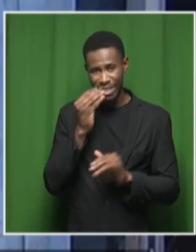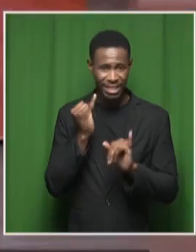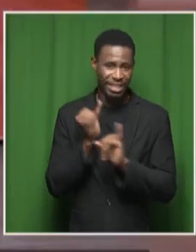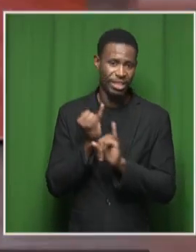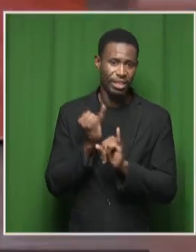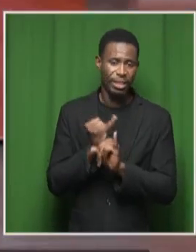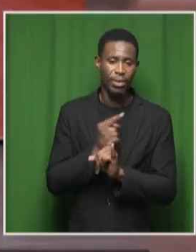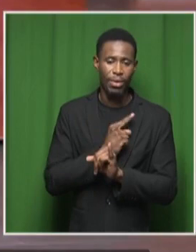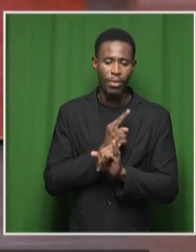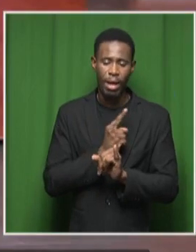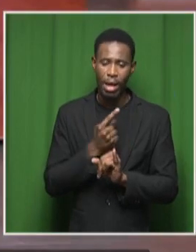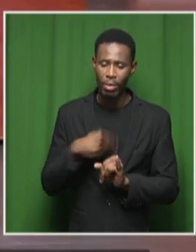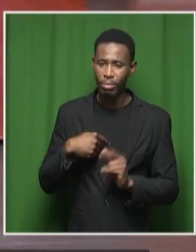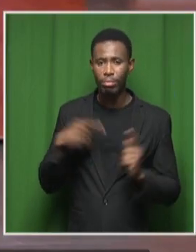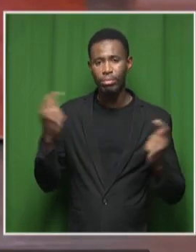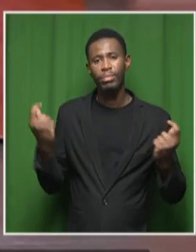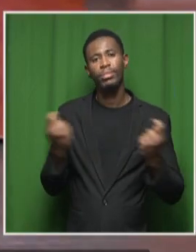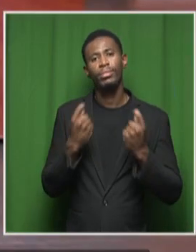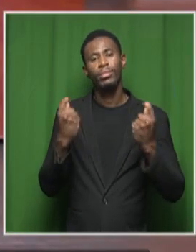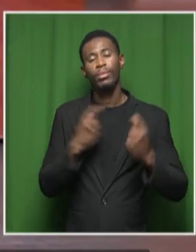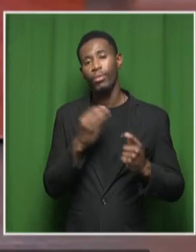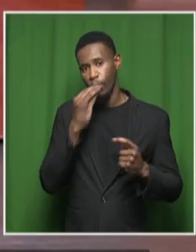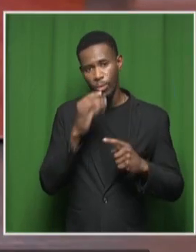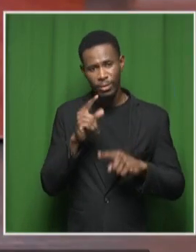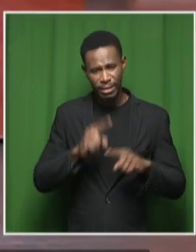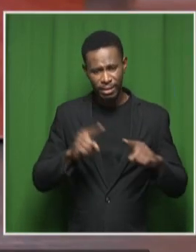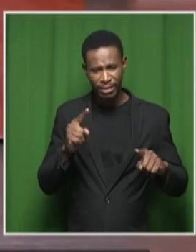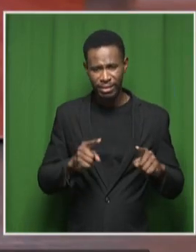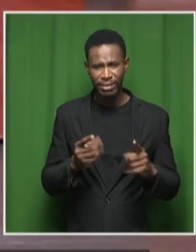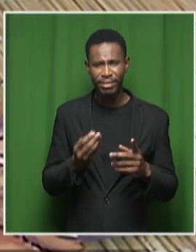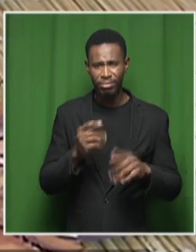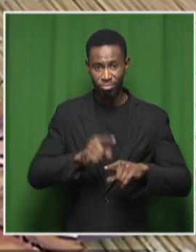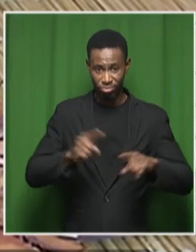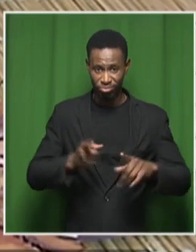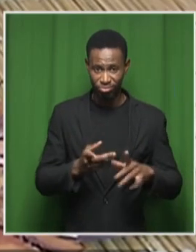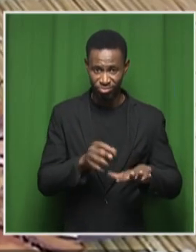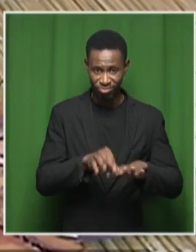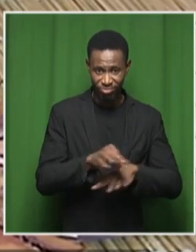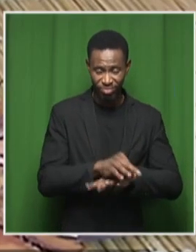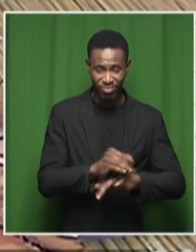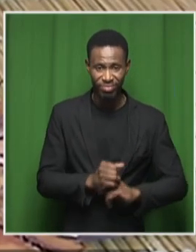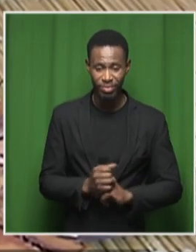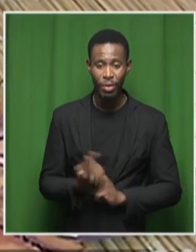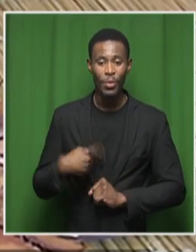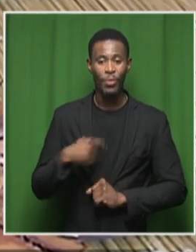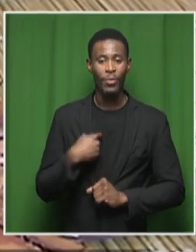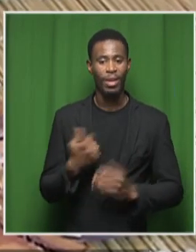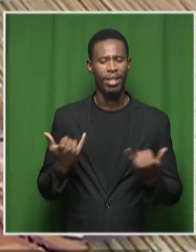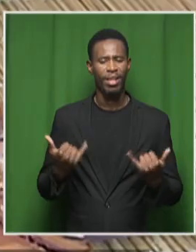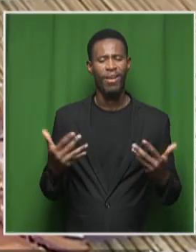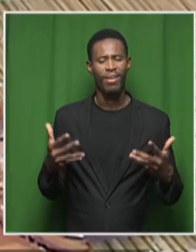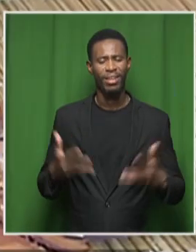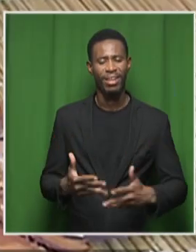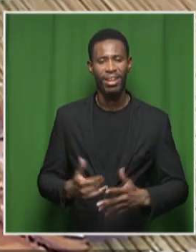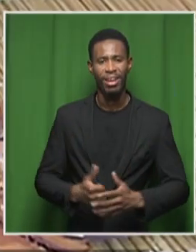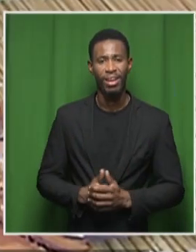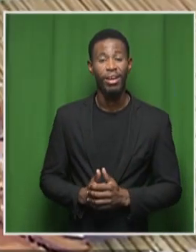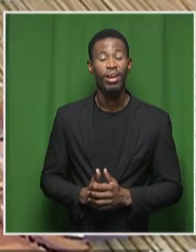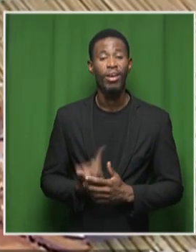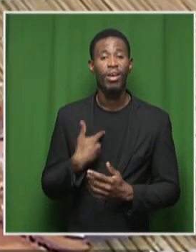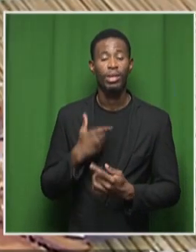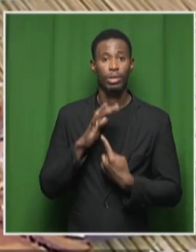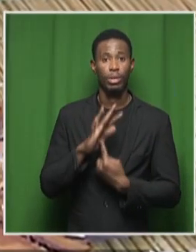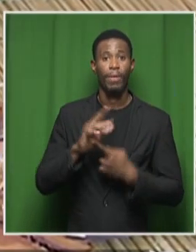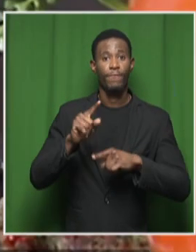our indigenous cuisine or crops. We are here to actually show